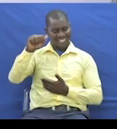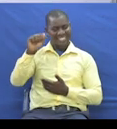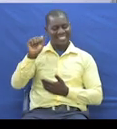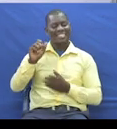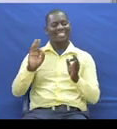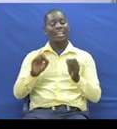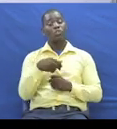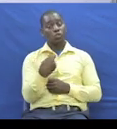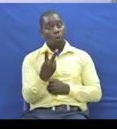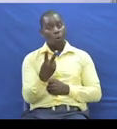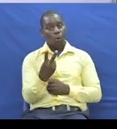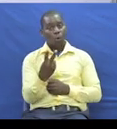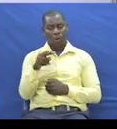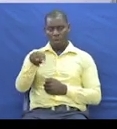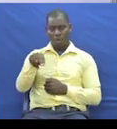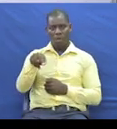So is a